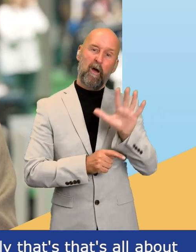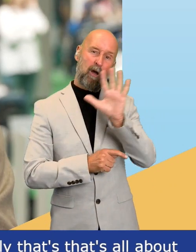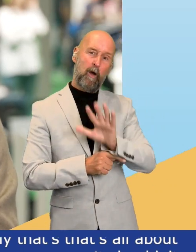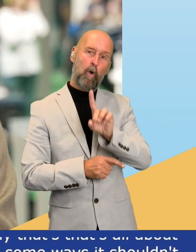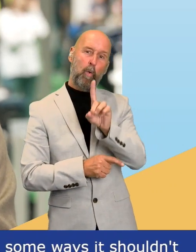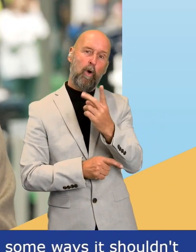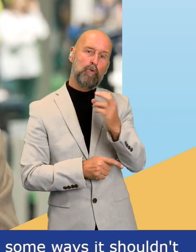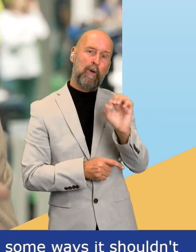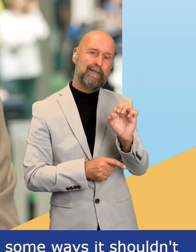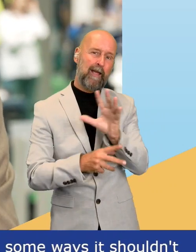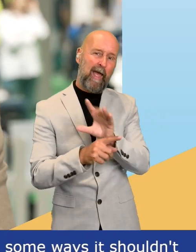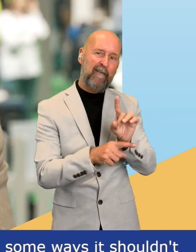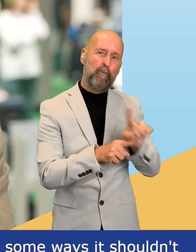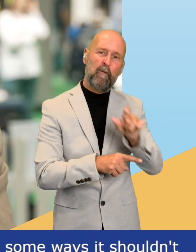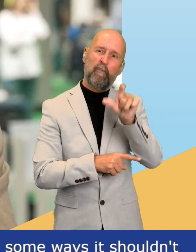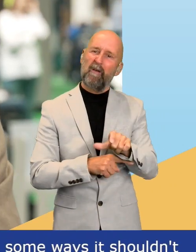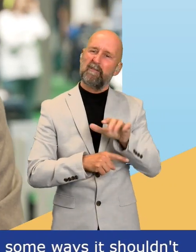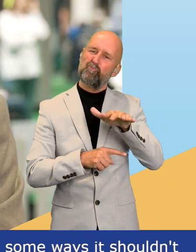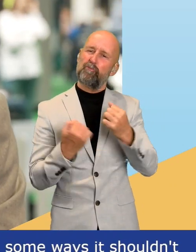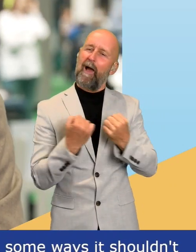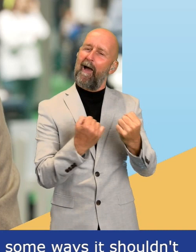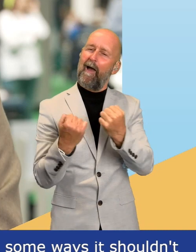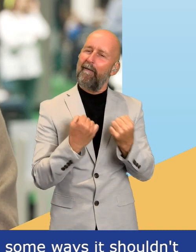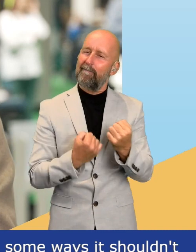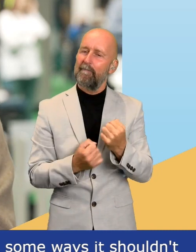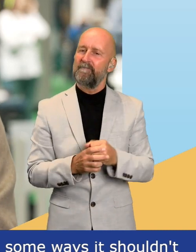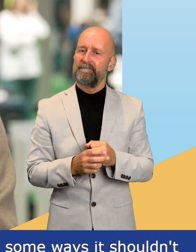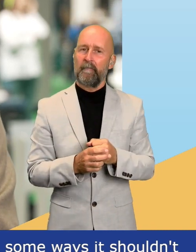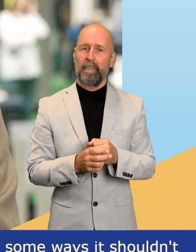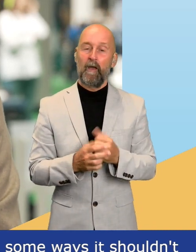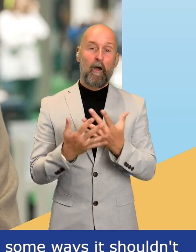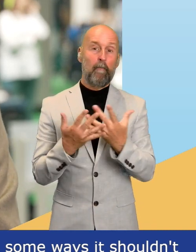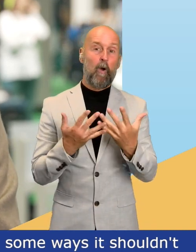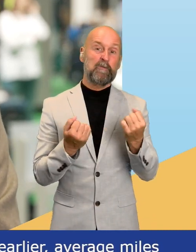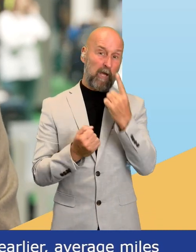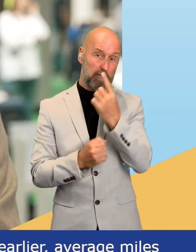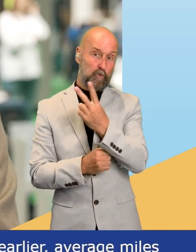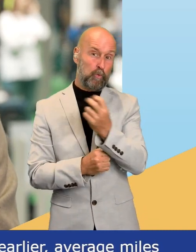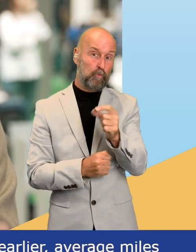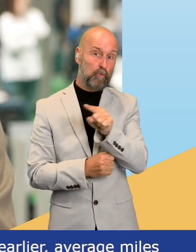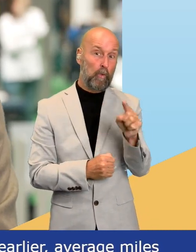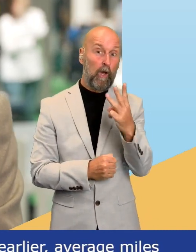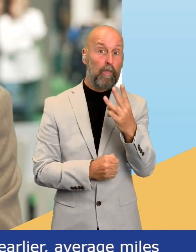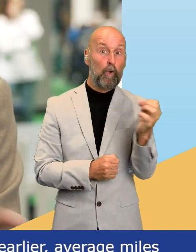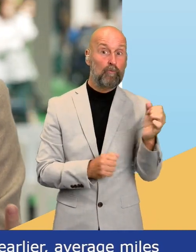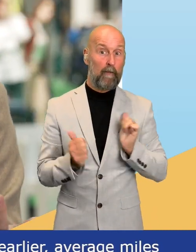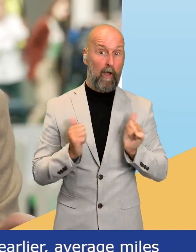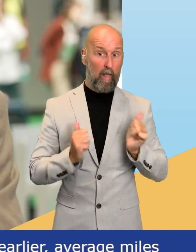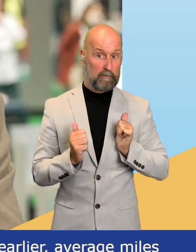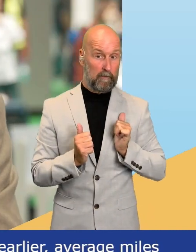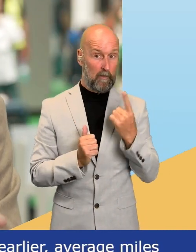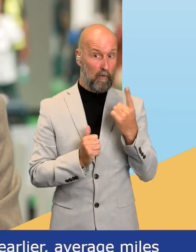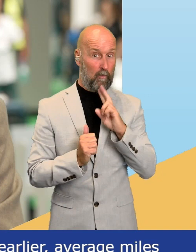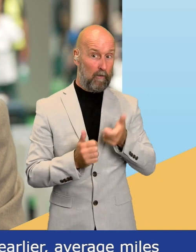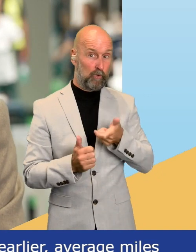120 miles per week that the average driver covers in the UK. Most of the cars now can do between 200 and 300. So, wow.